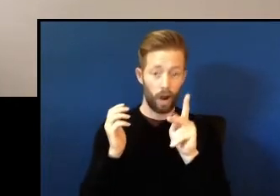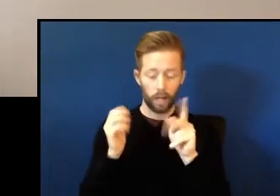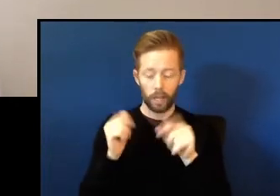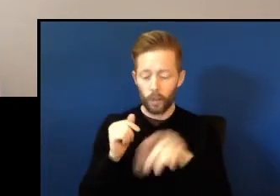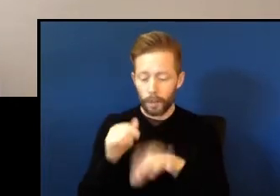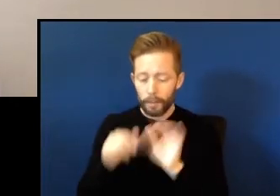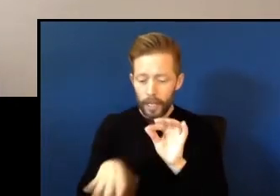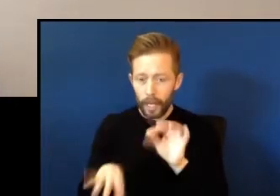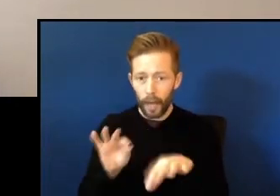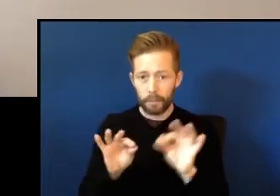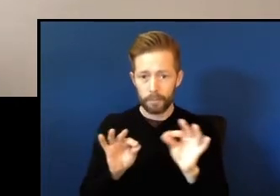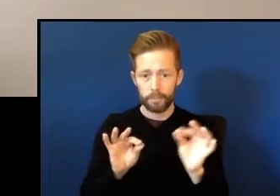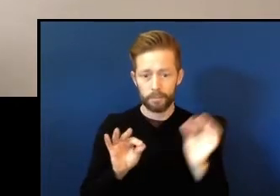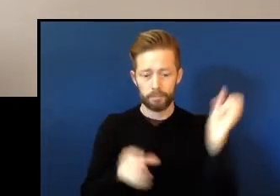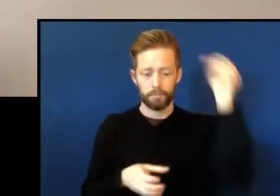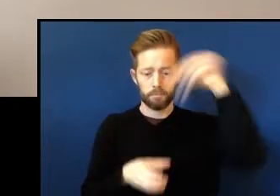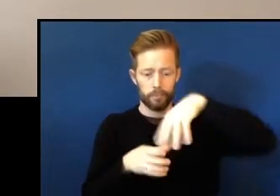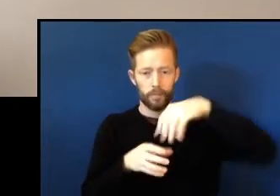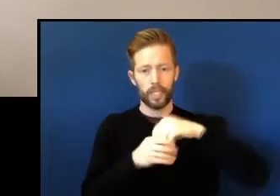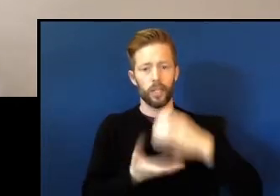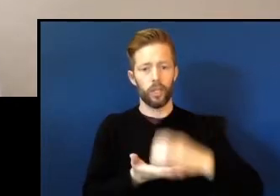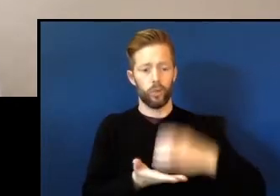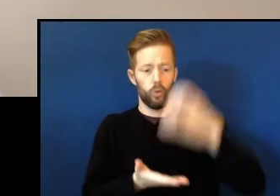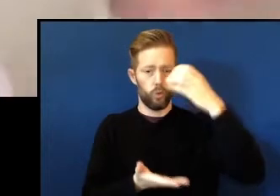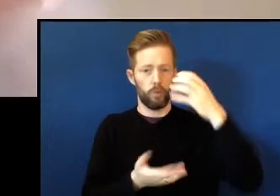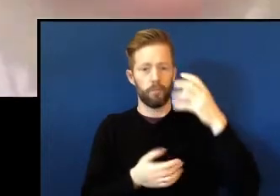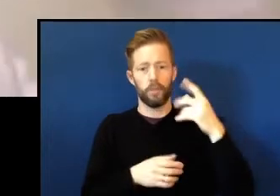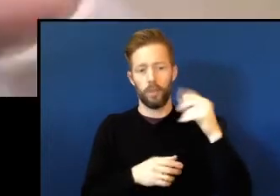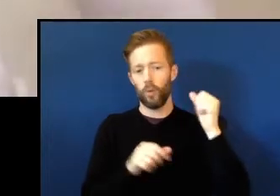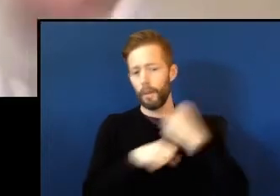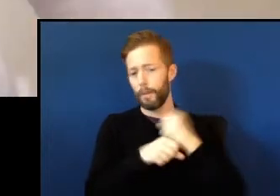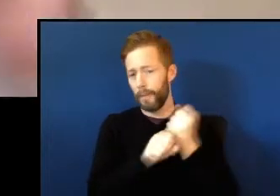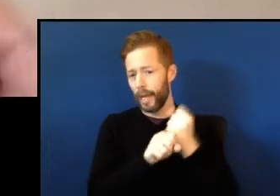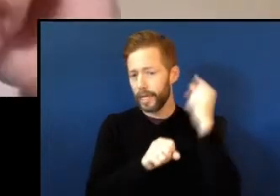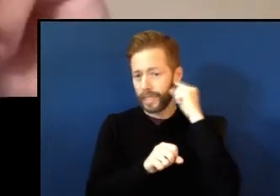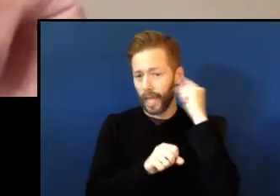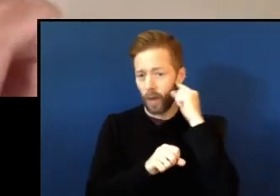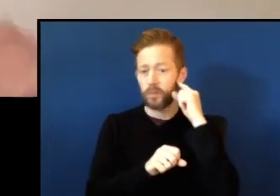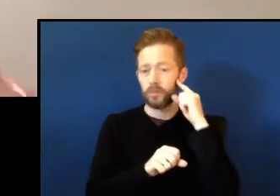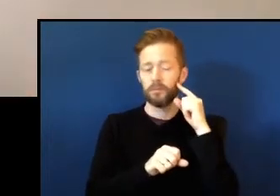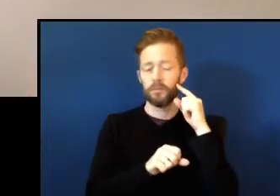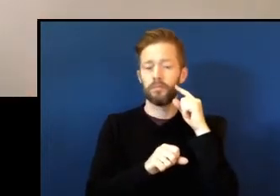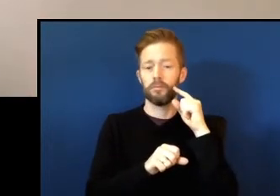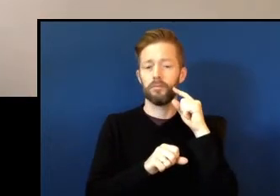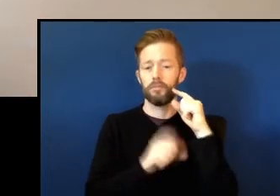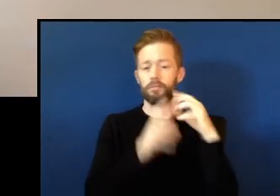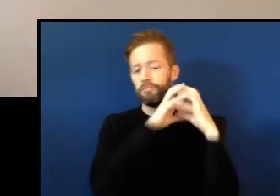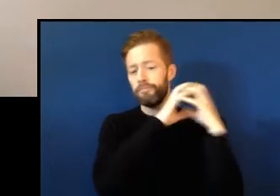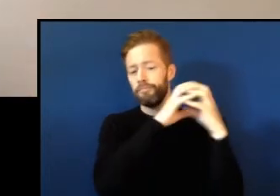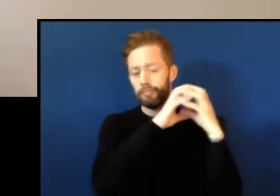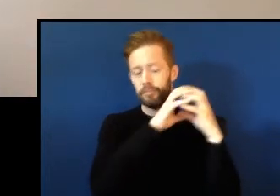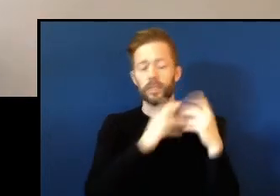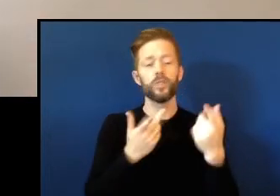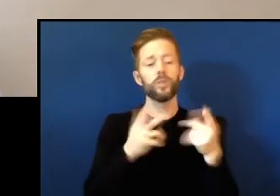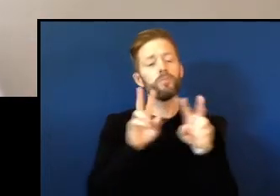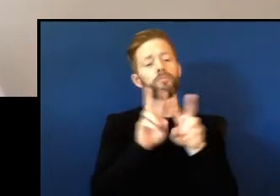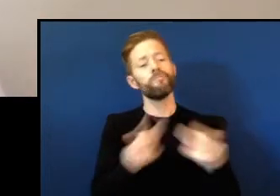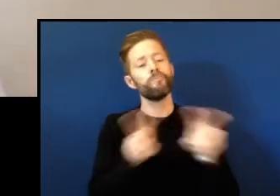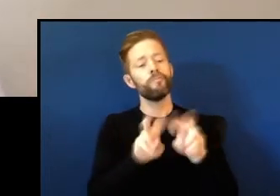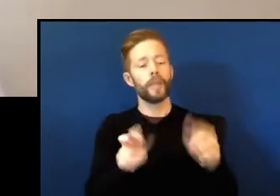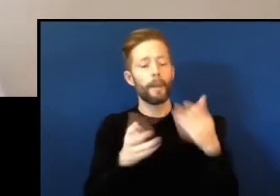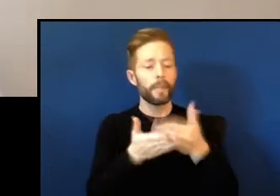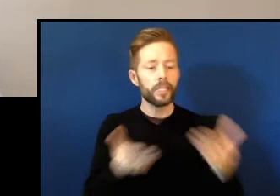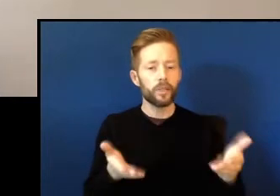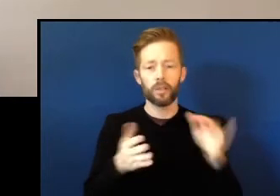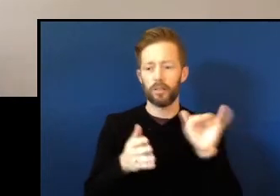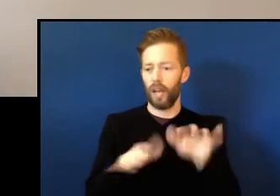at the bottom of the trees and put them inside our tubes so they can make a sound. So basically looking at materials around